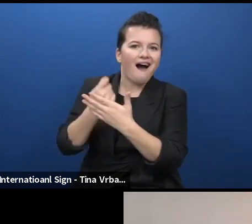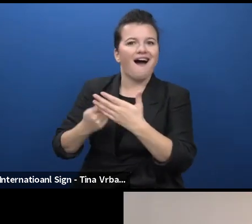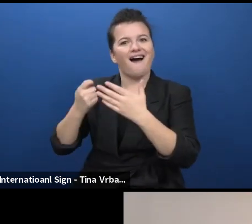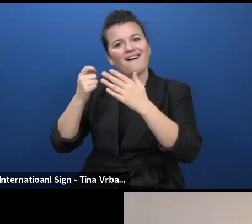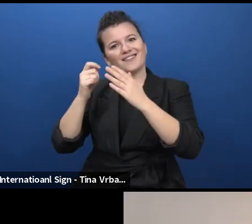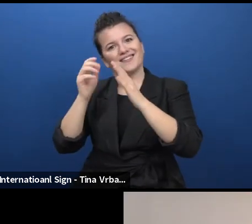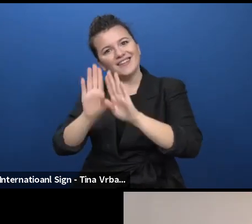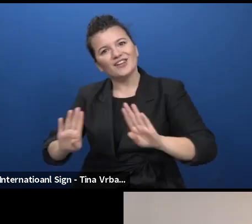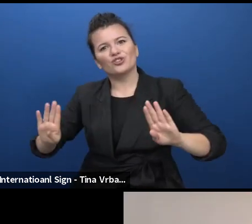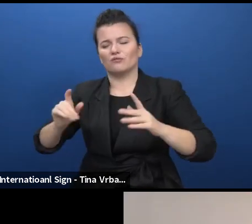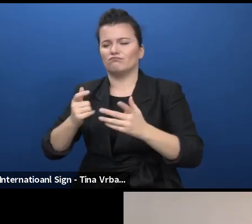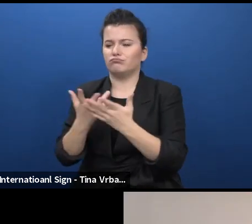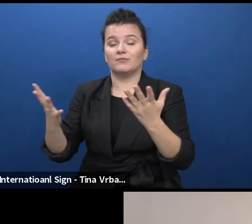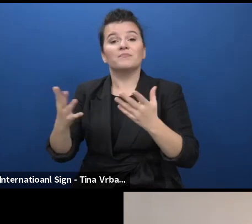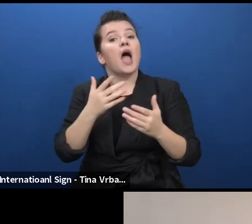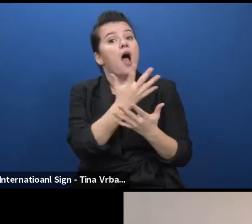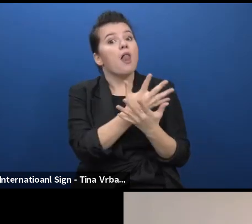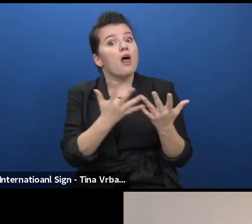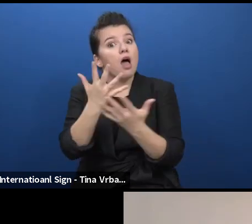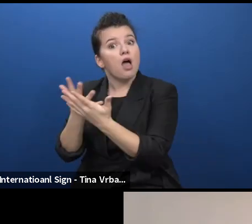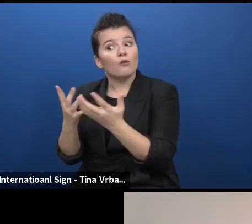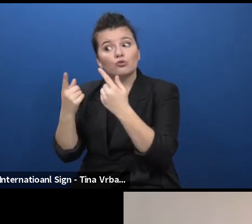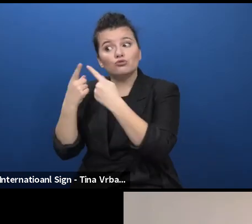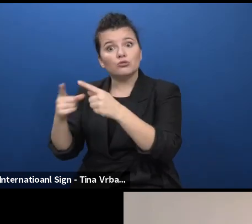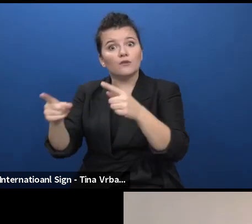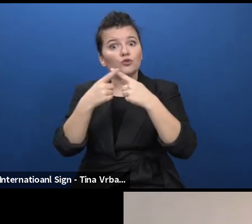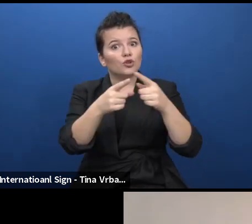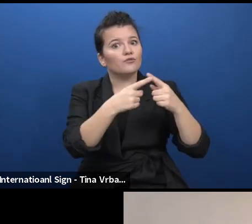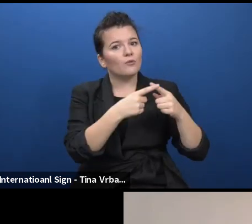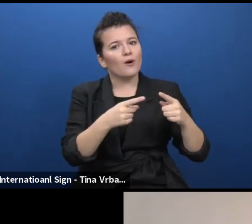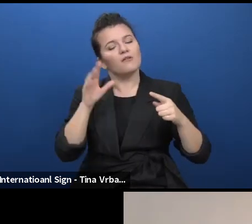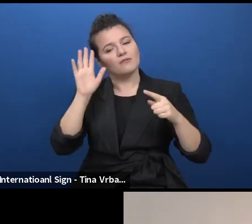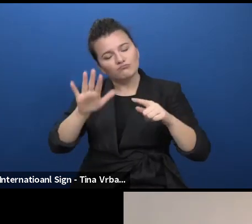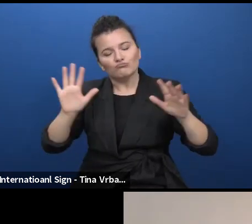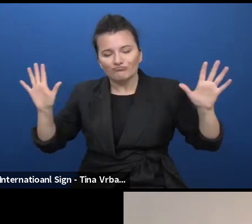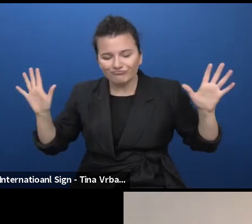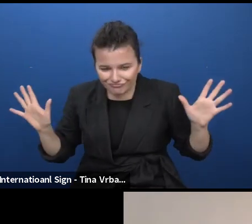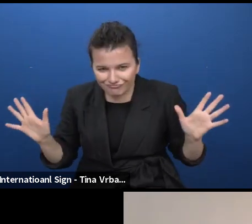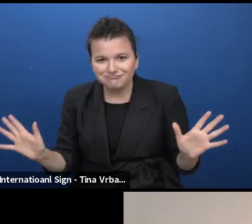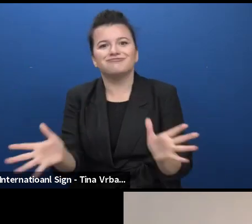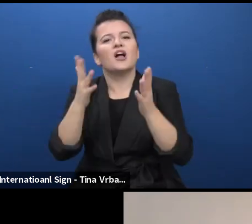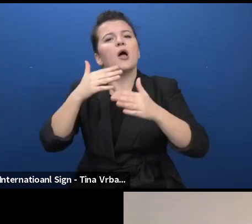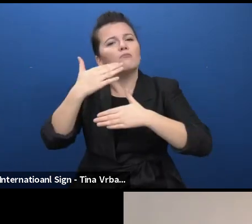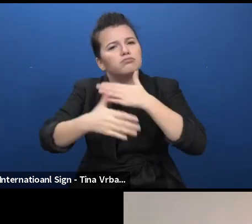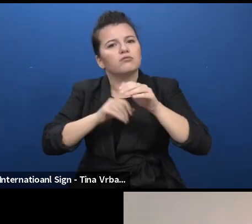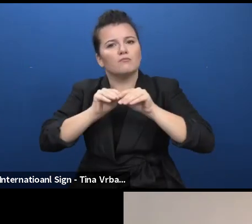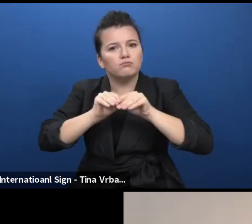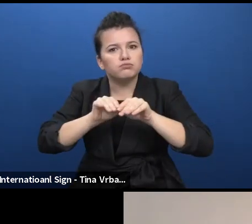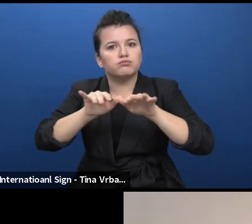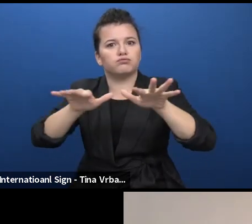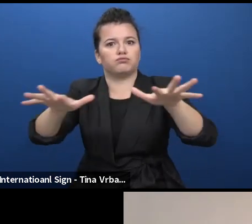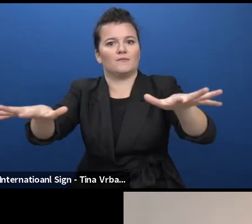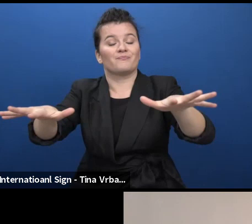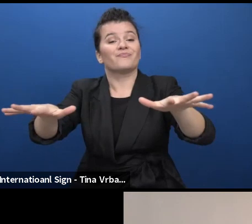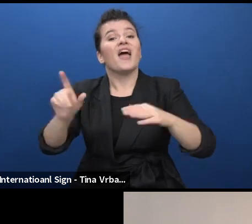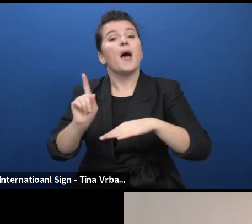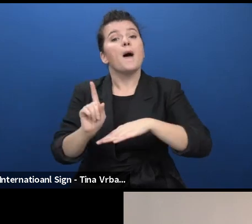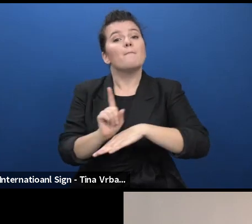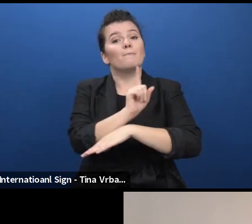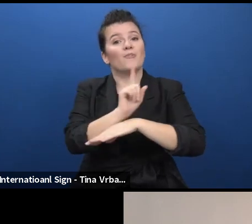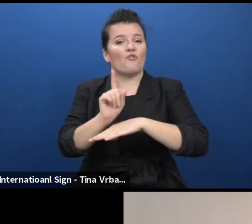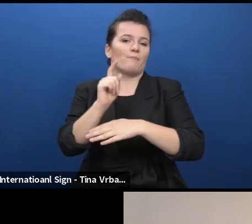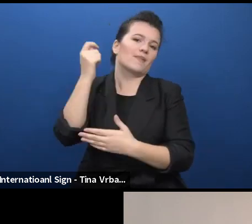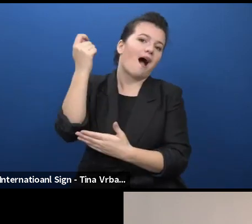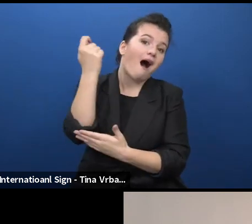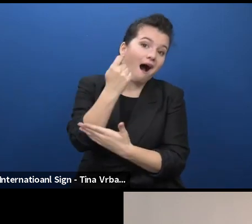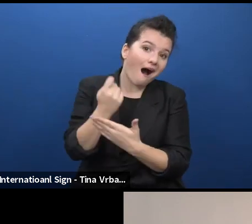language barriers, of course, which of which we are a perfect example. So not only as an art form, but also as